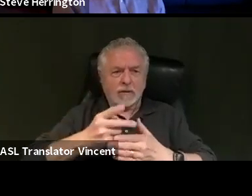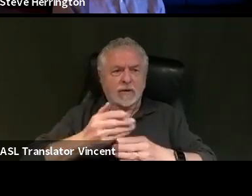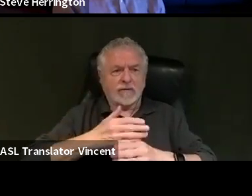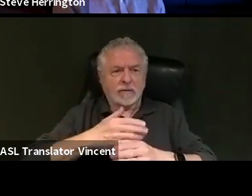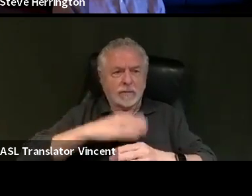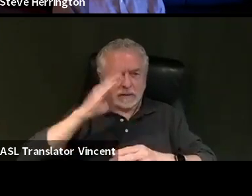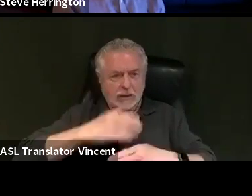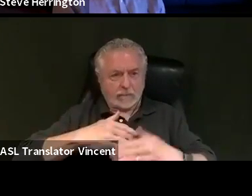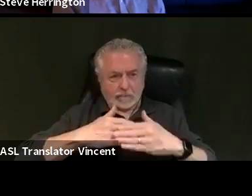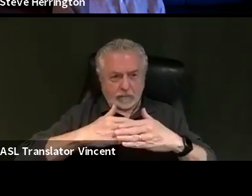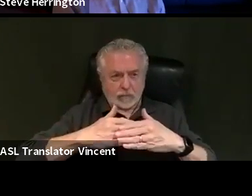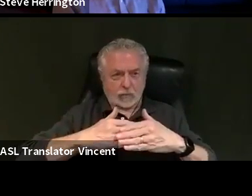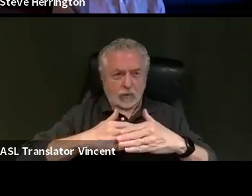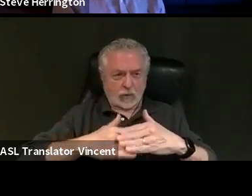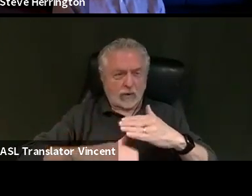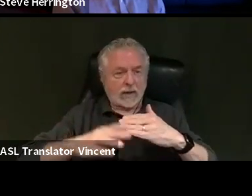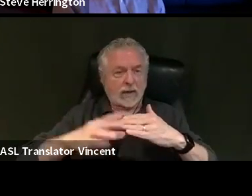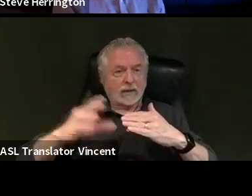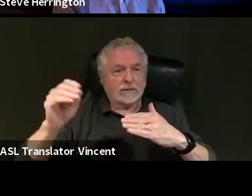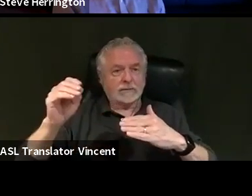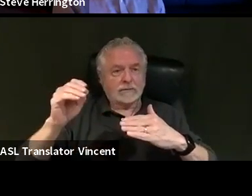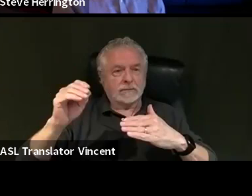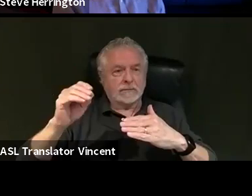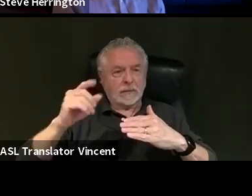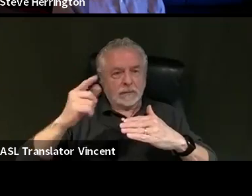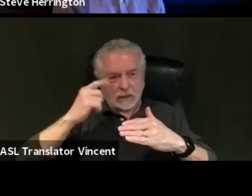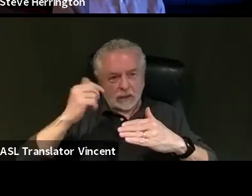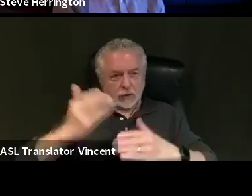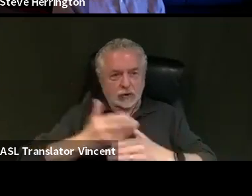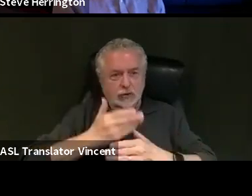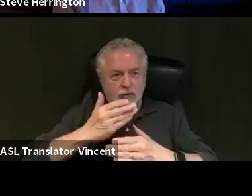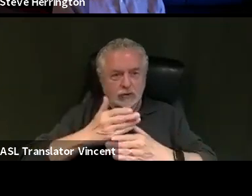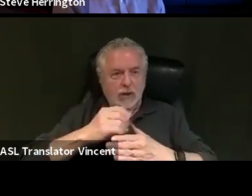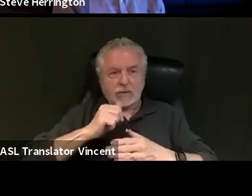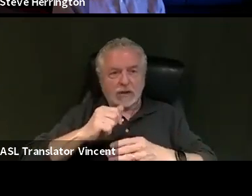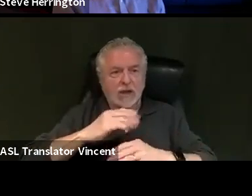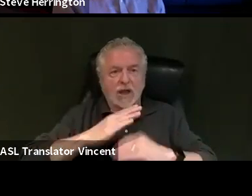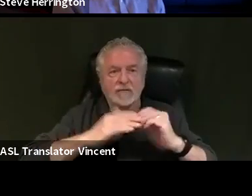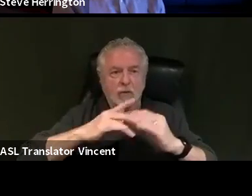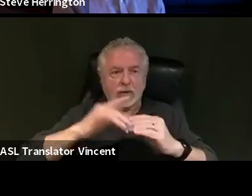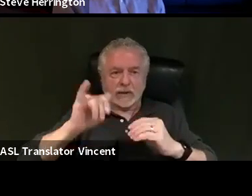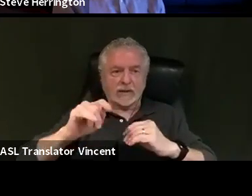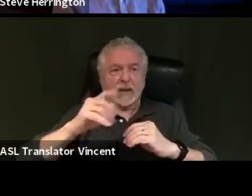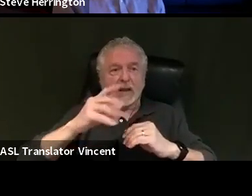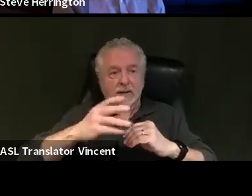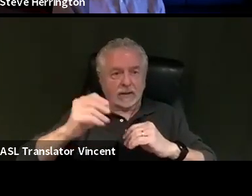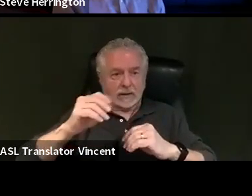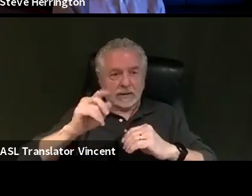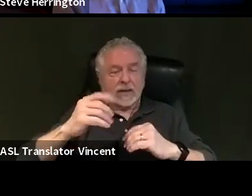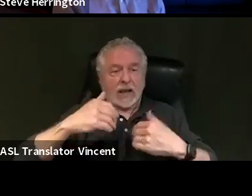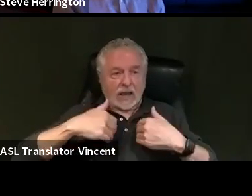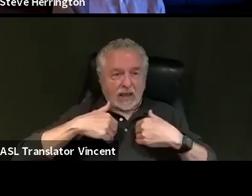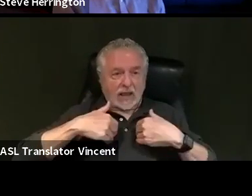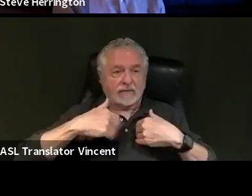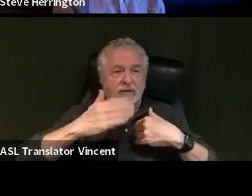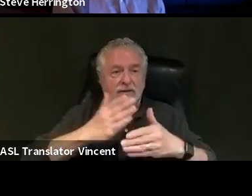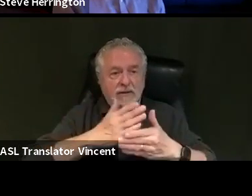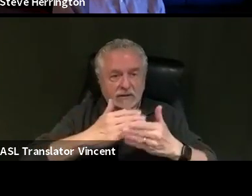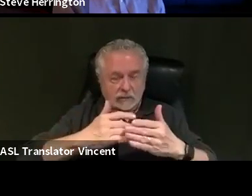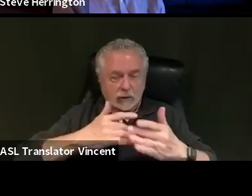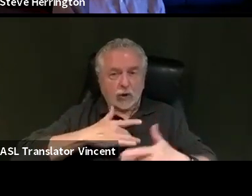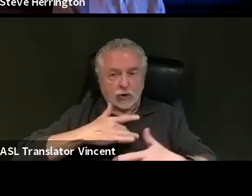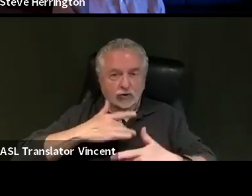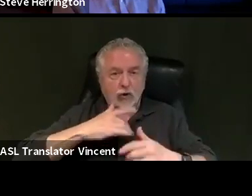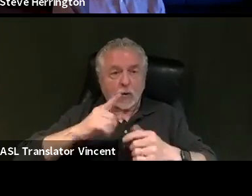my son was born. And because it was so new, I wasn't comfortable with it. And it did have some